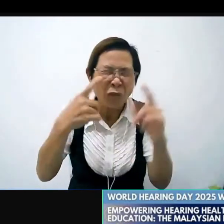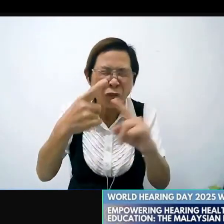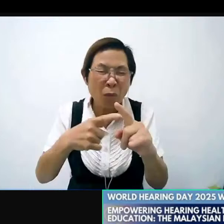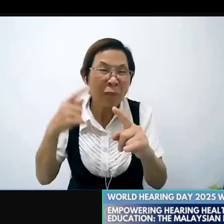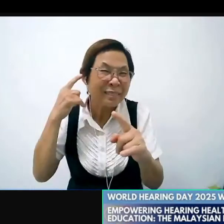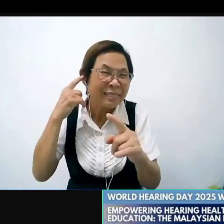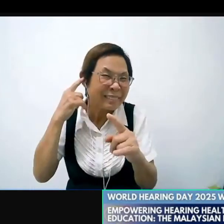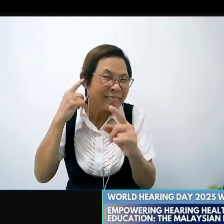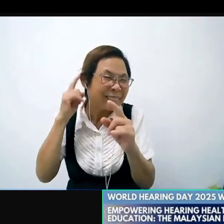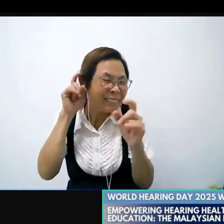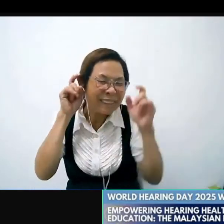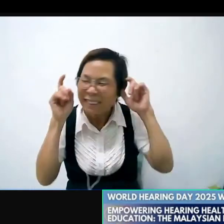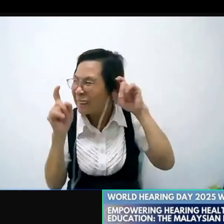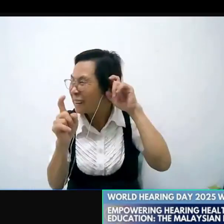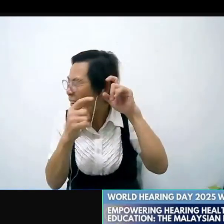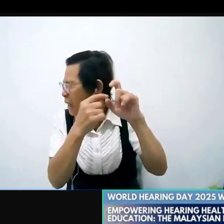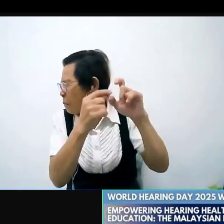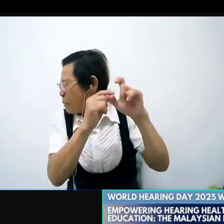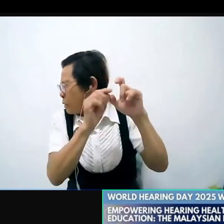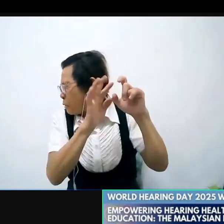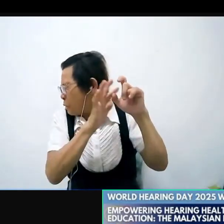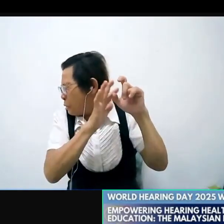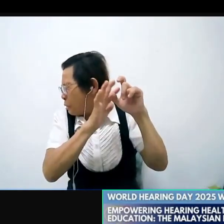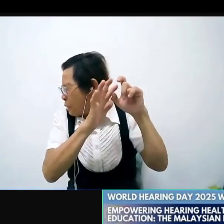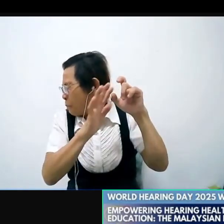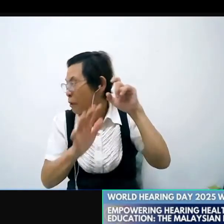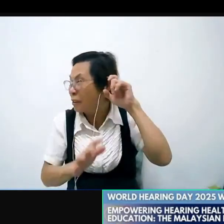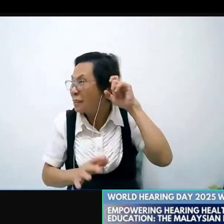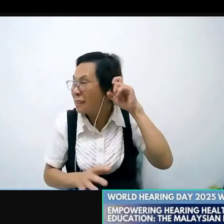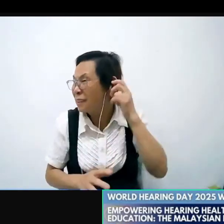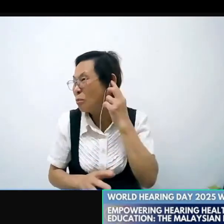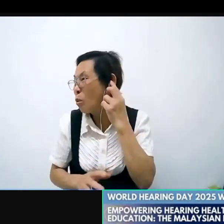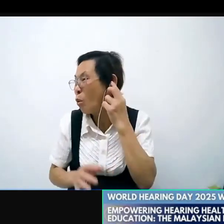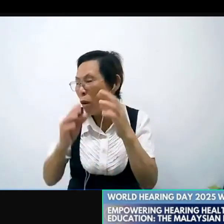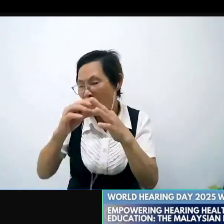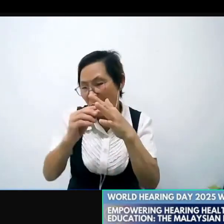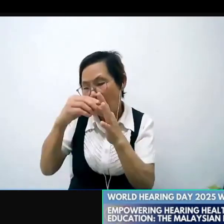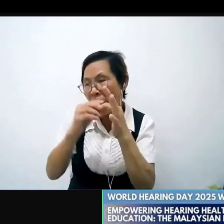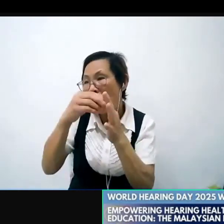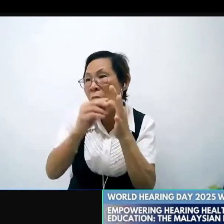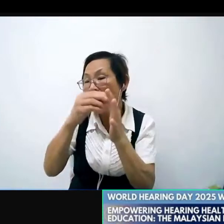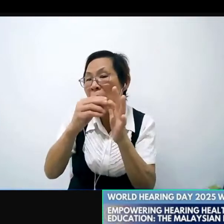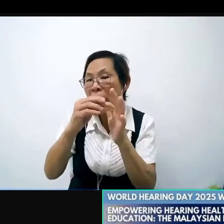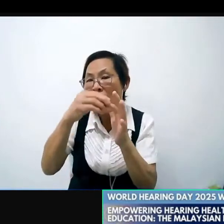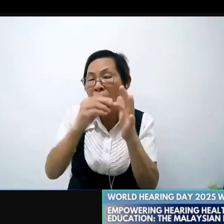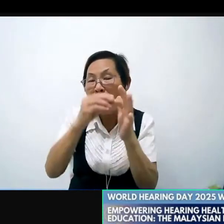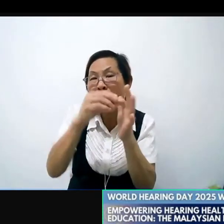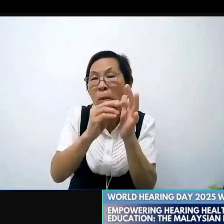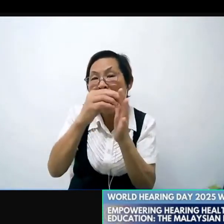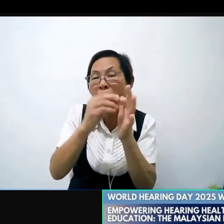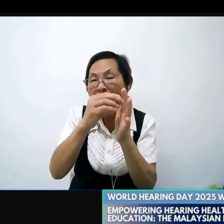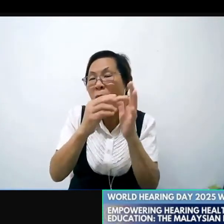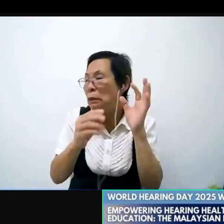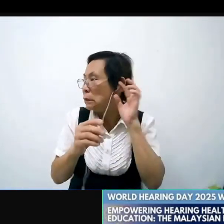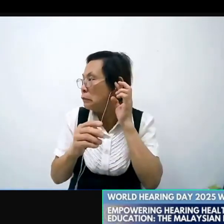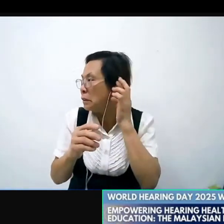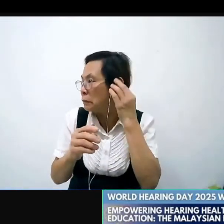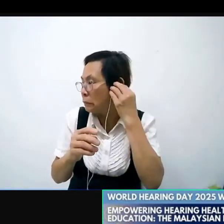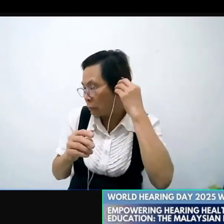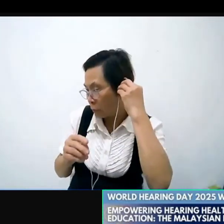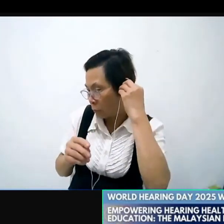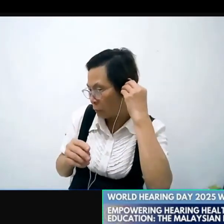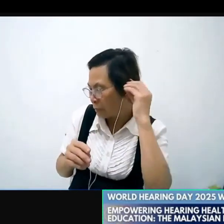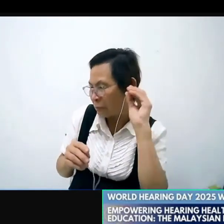is usually cause loose ear mold that don't fit snugly into the child's ear, and it